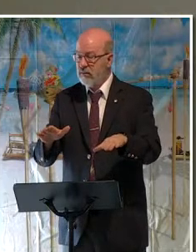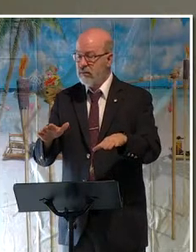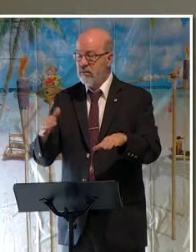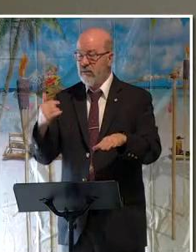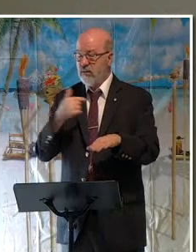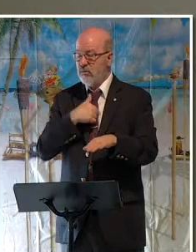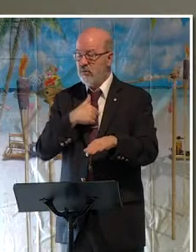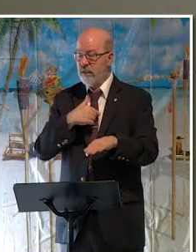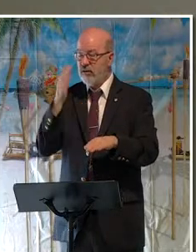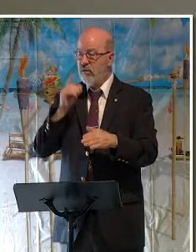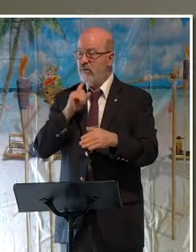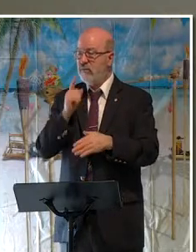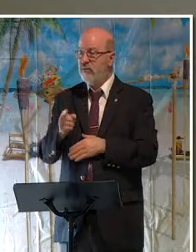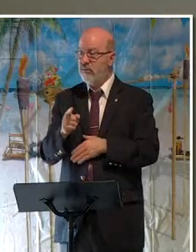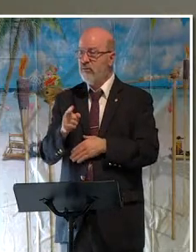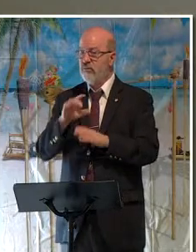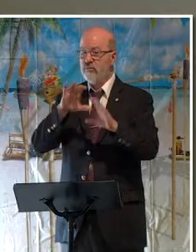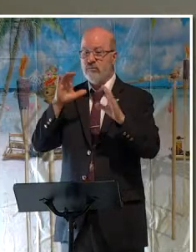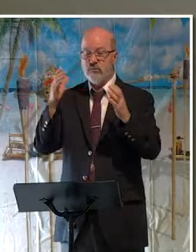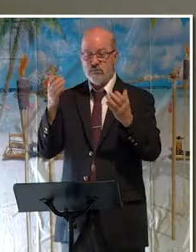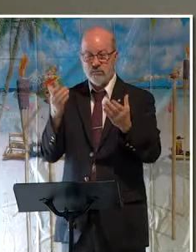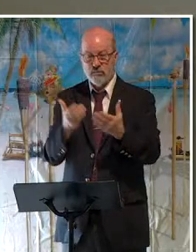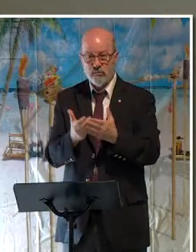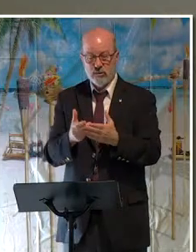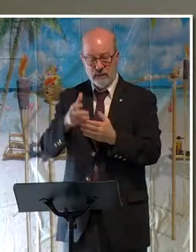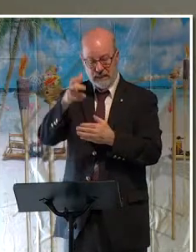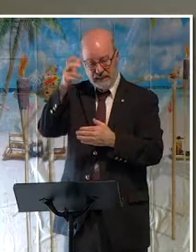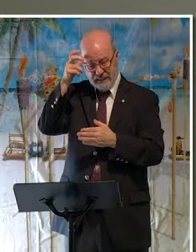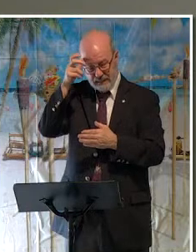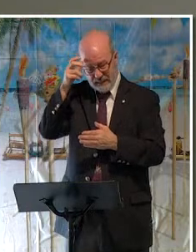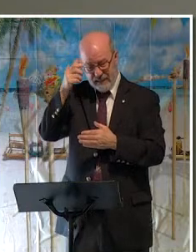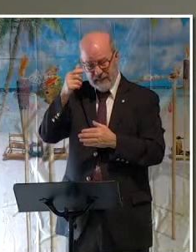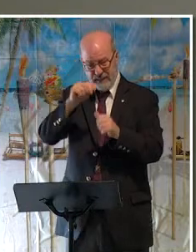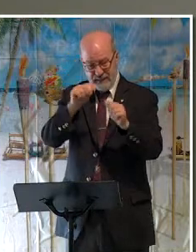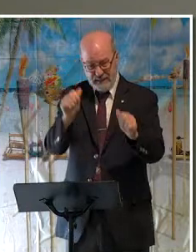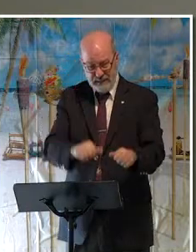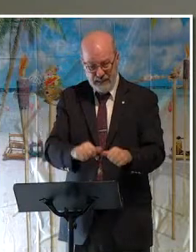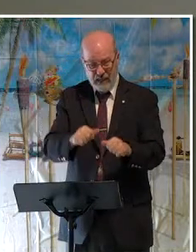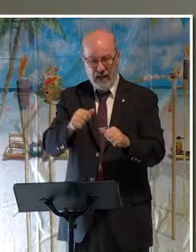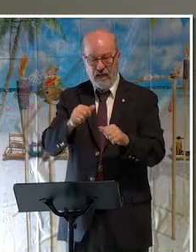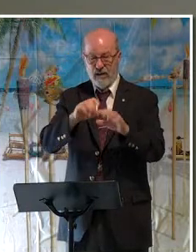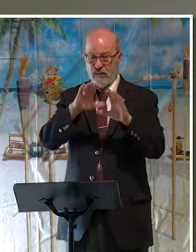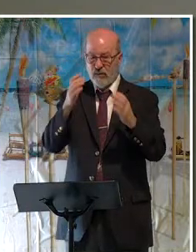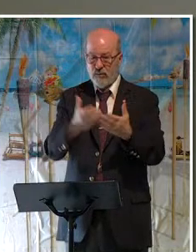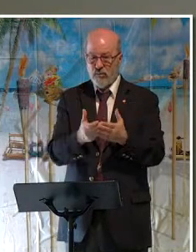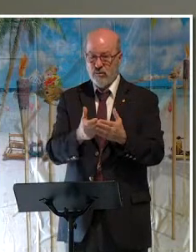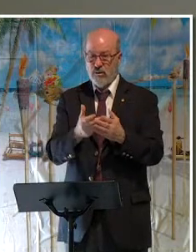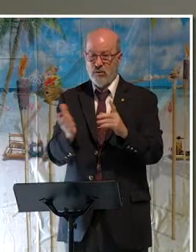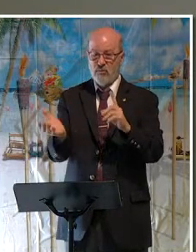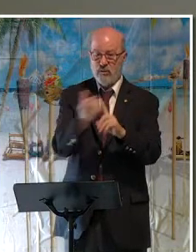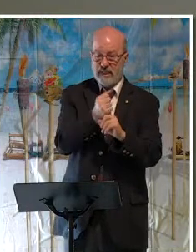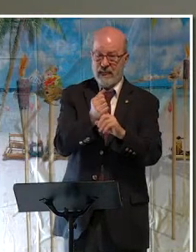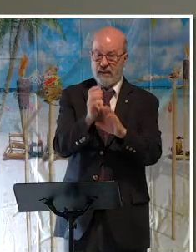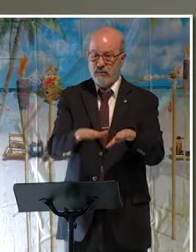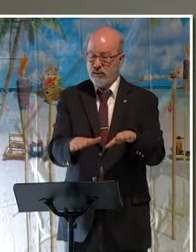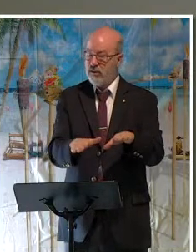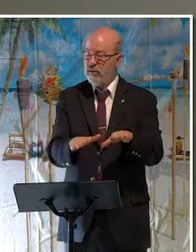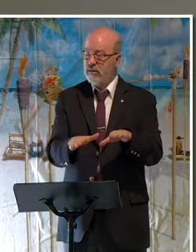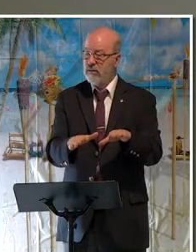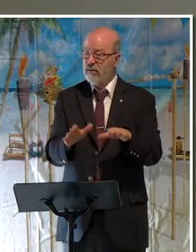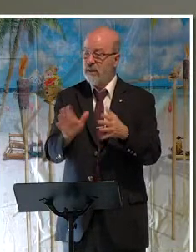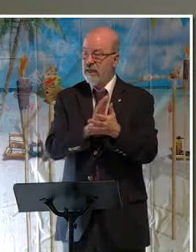we can know this for sure. The world and Satan, the god of this world, will capture them and